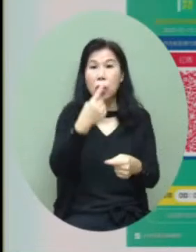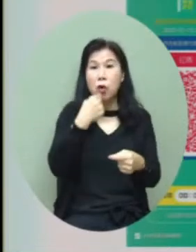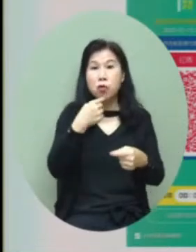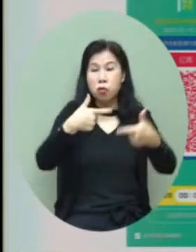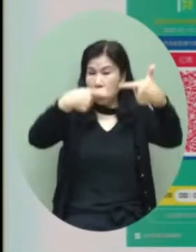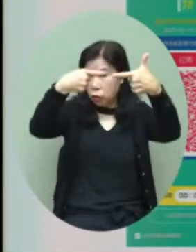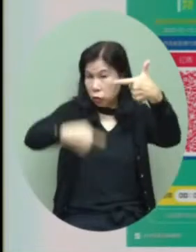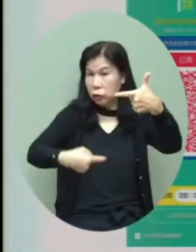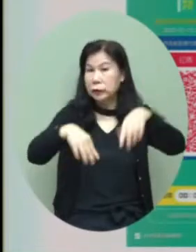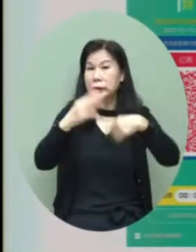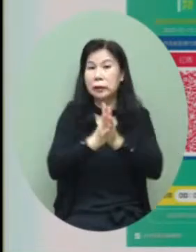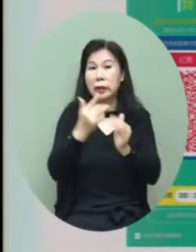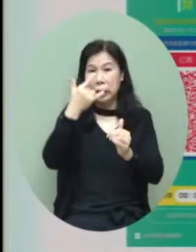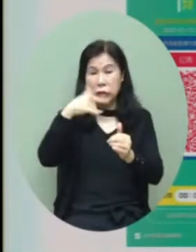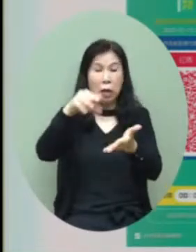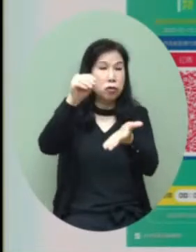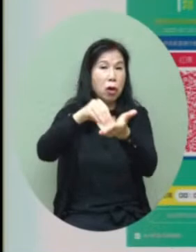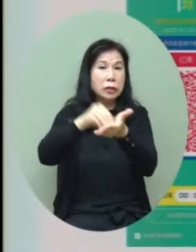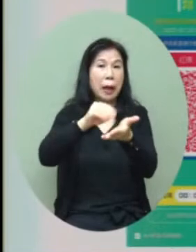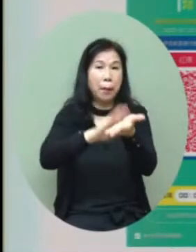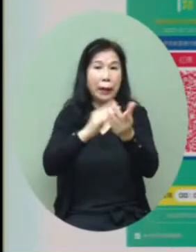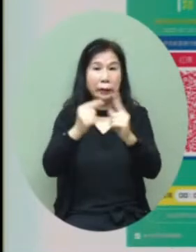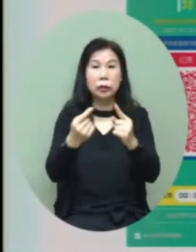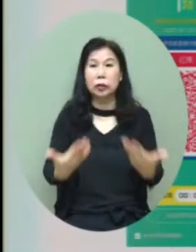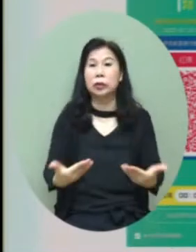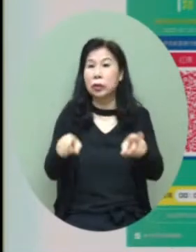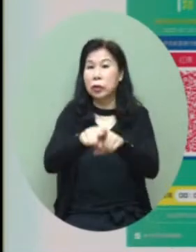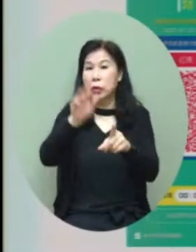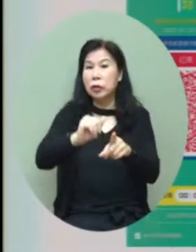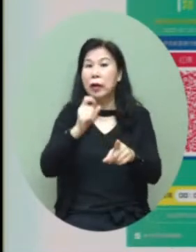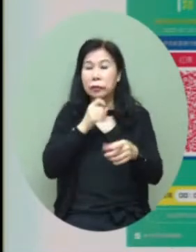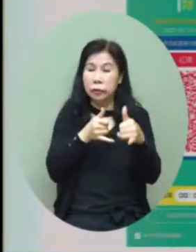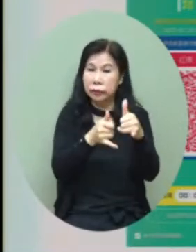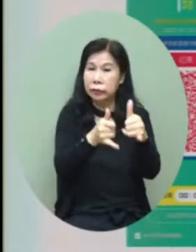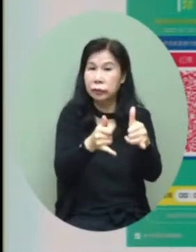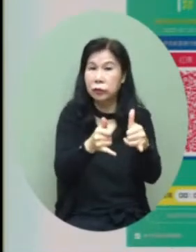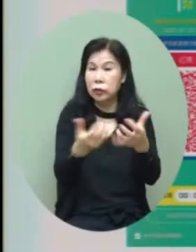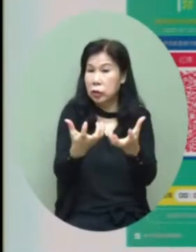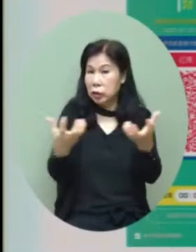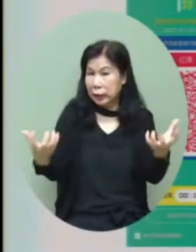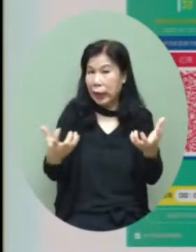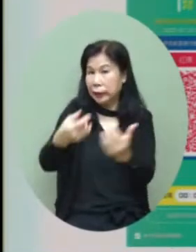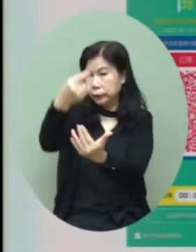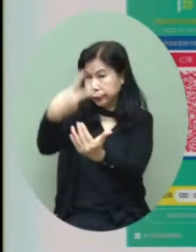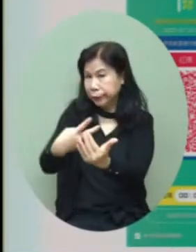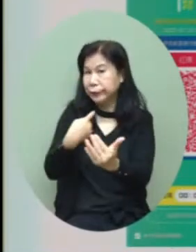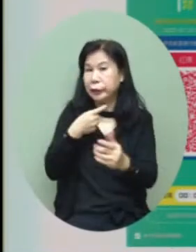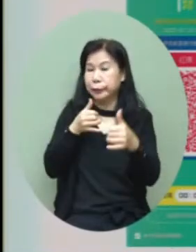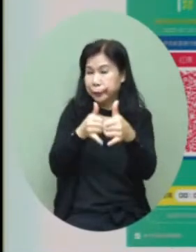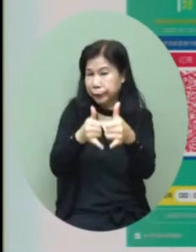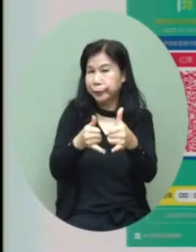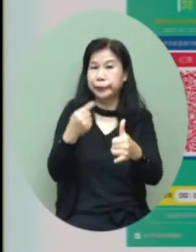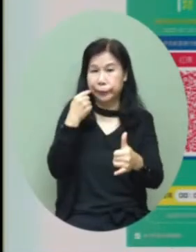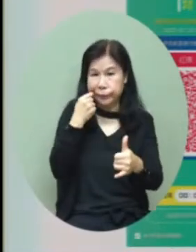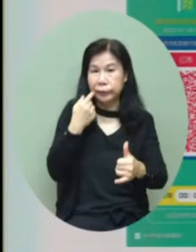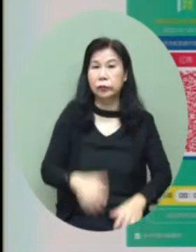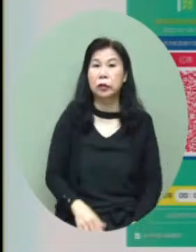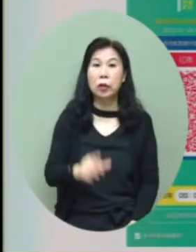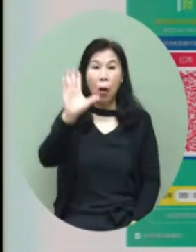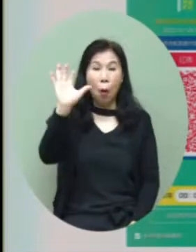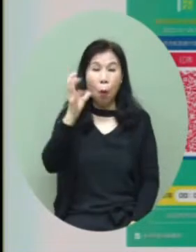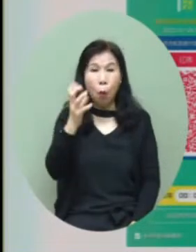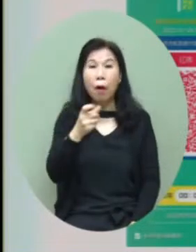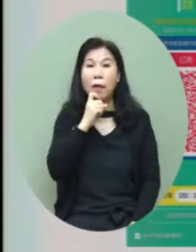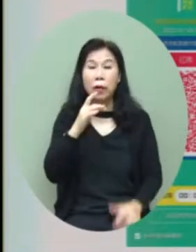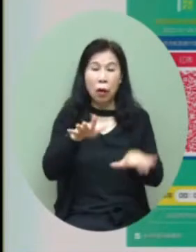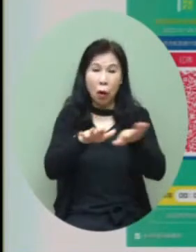is to identify high-risk people. Red code identifies those who are confirmed with COVID. This is to ensure that they will abide by